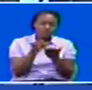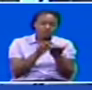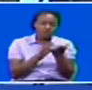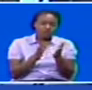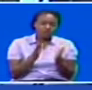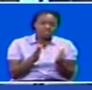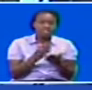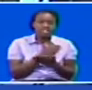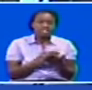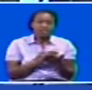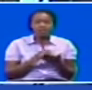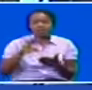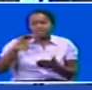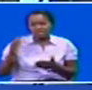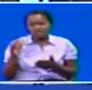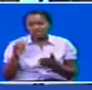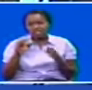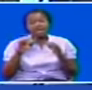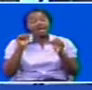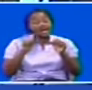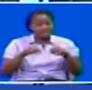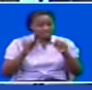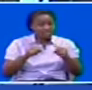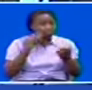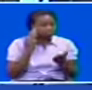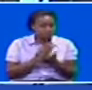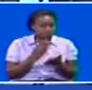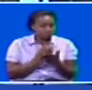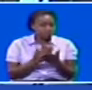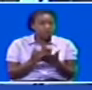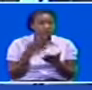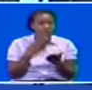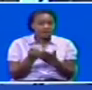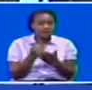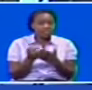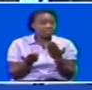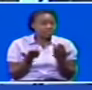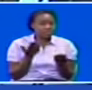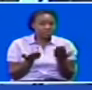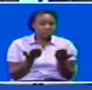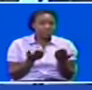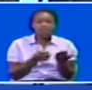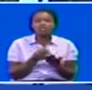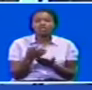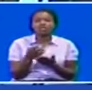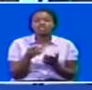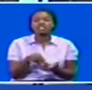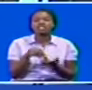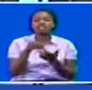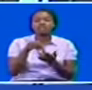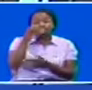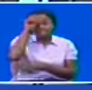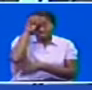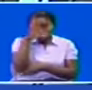some counties have admitted that indeed money may have been lost. Remember, for instance, for Kiambu, where up